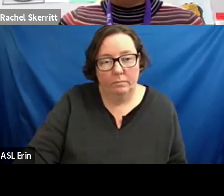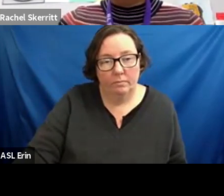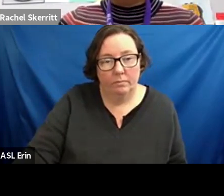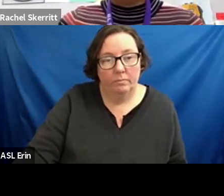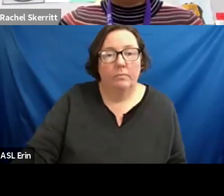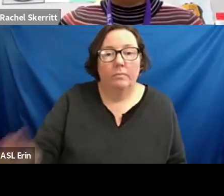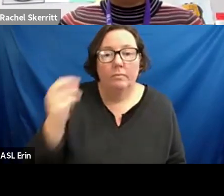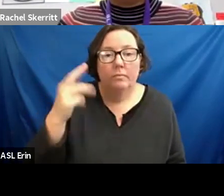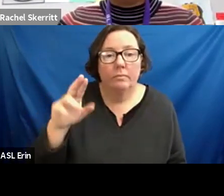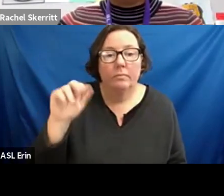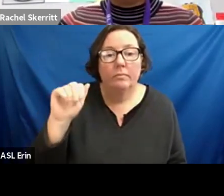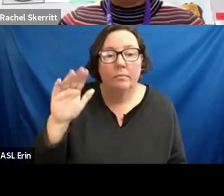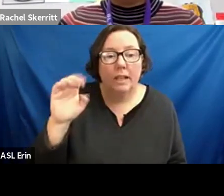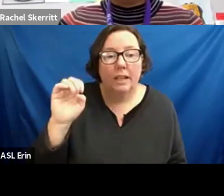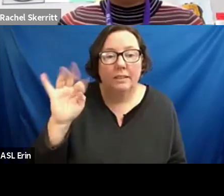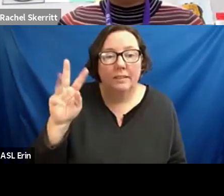Mr. Acevedo?